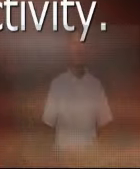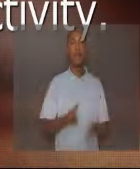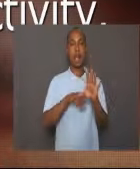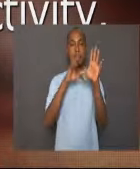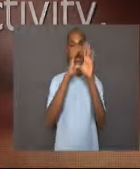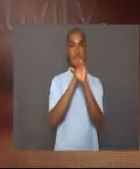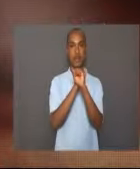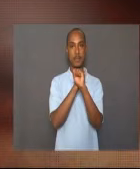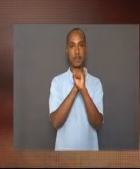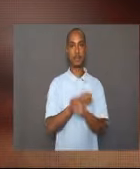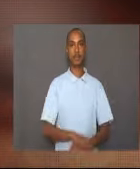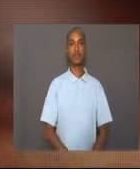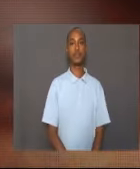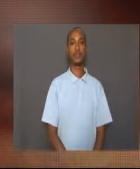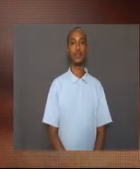Time's up.